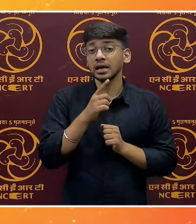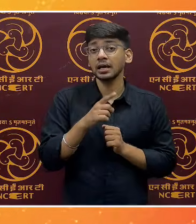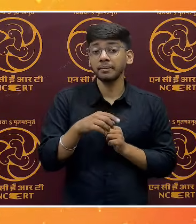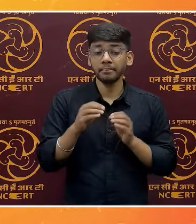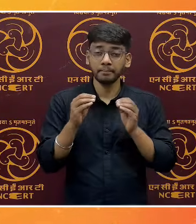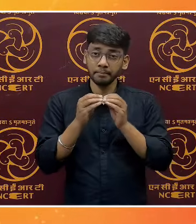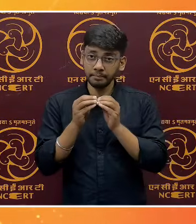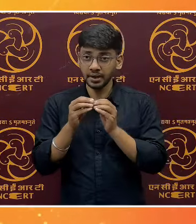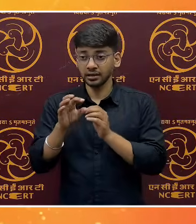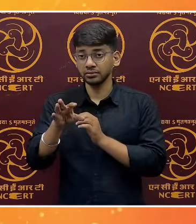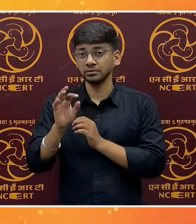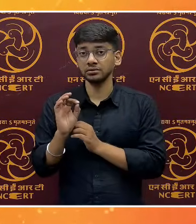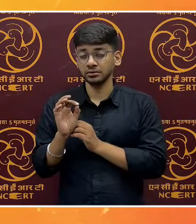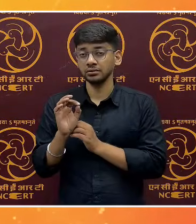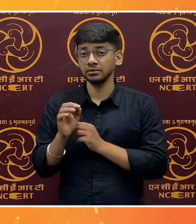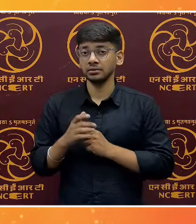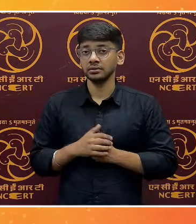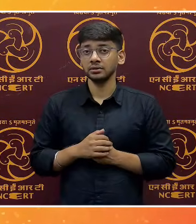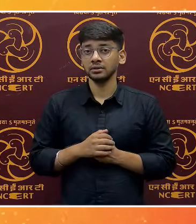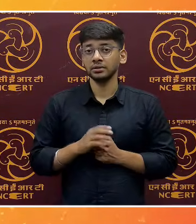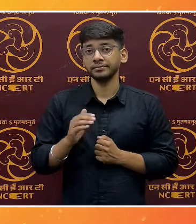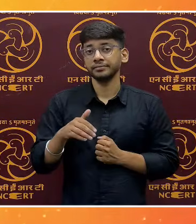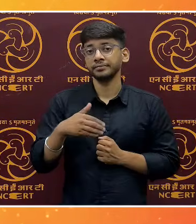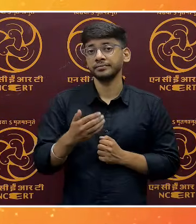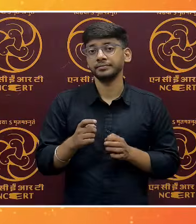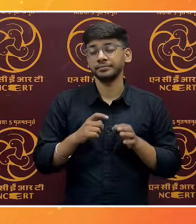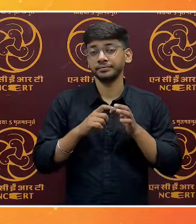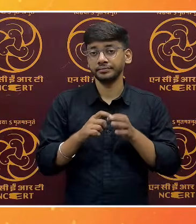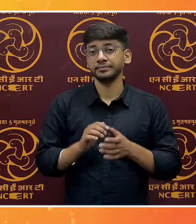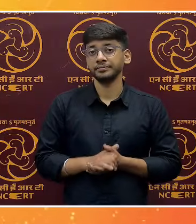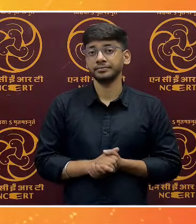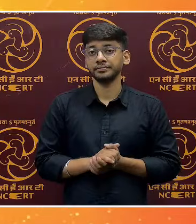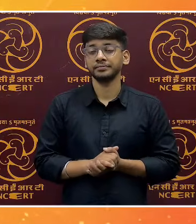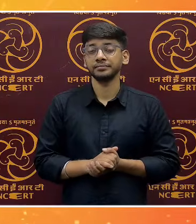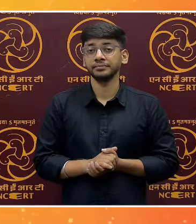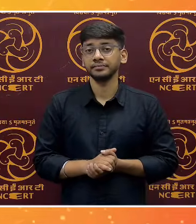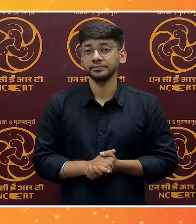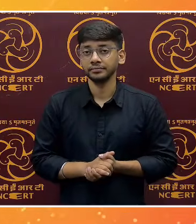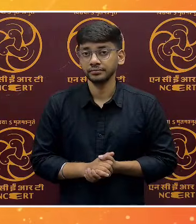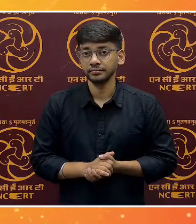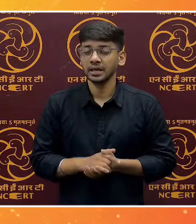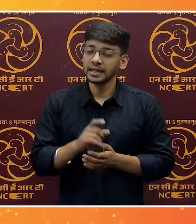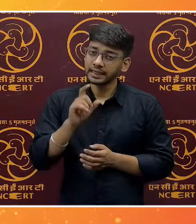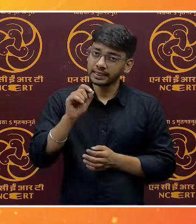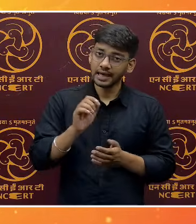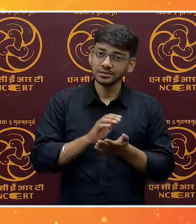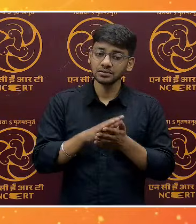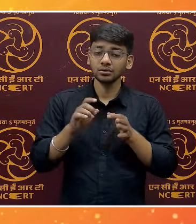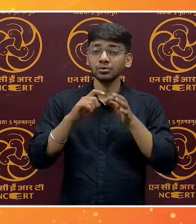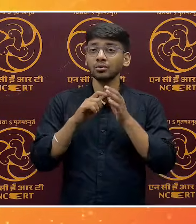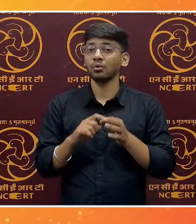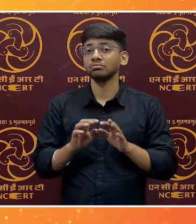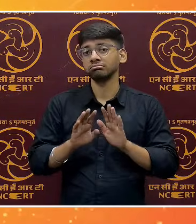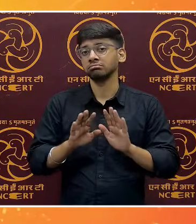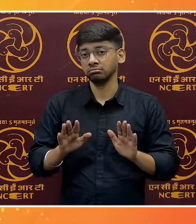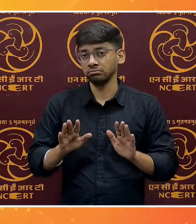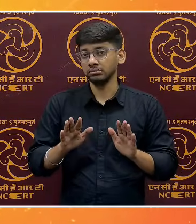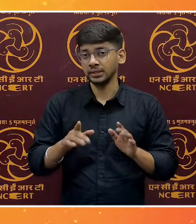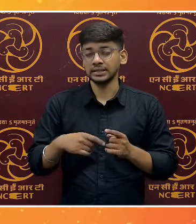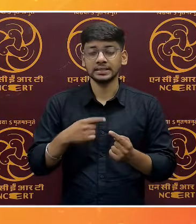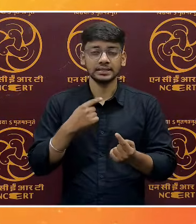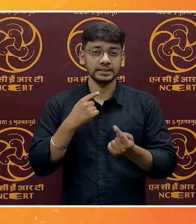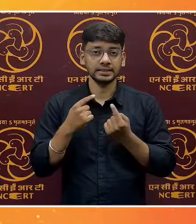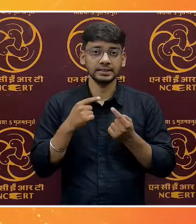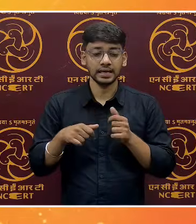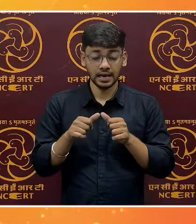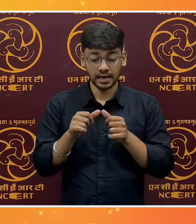B, and we can move to the next question. So we have only 10 questions, and this way we can check